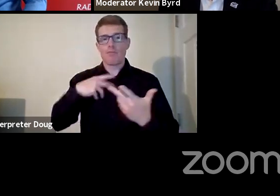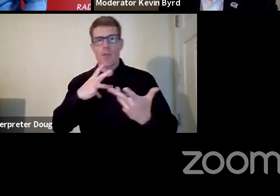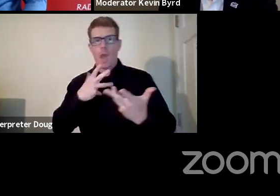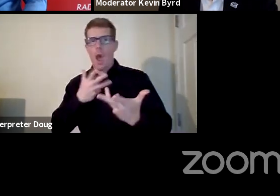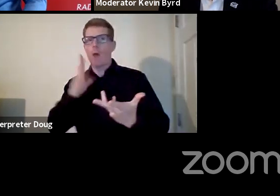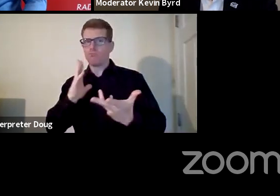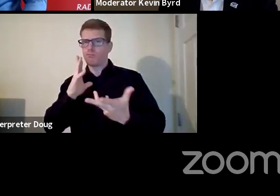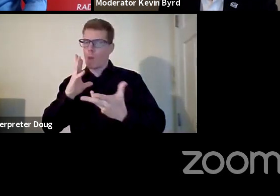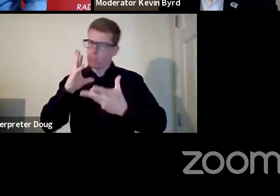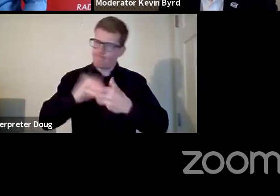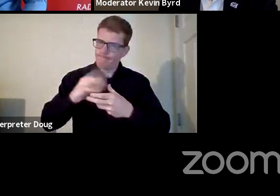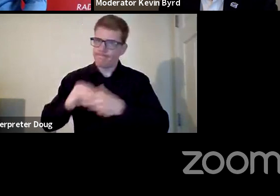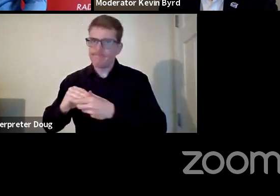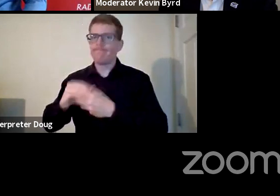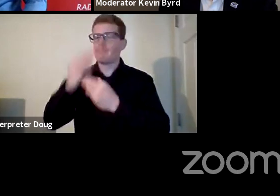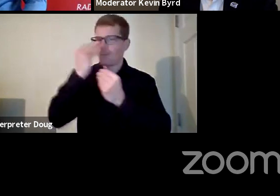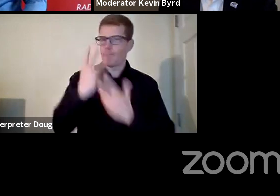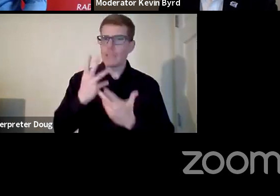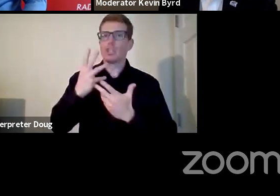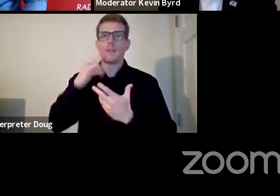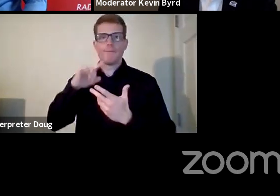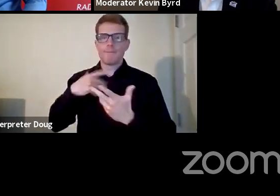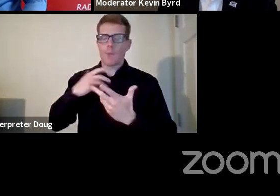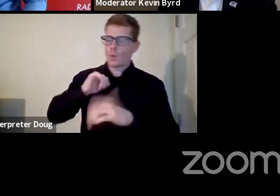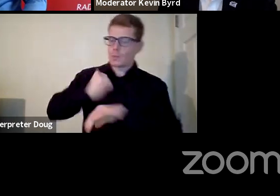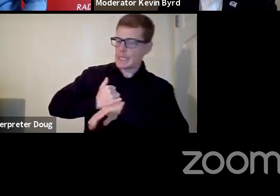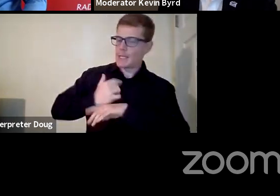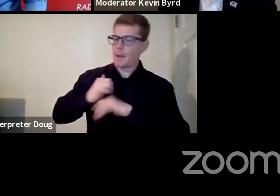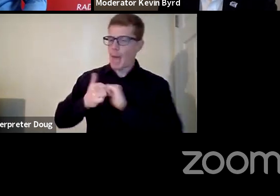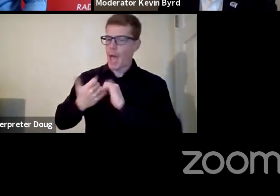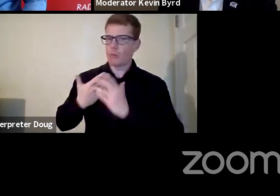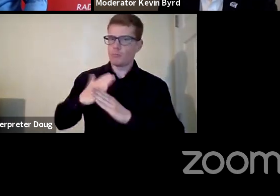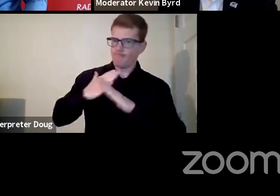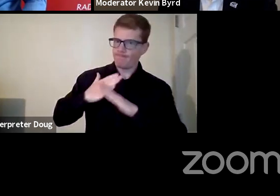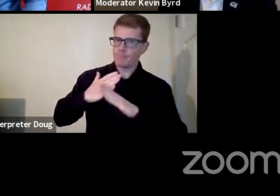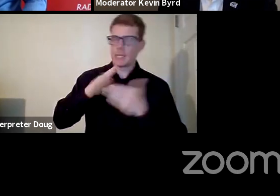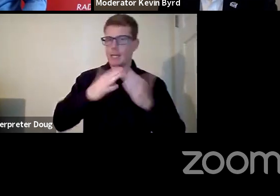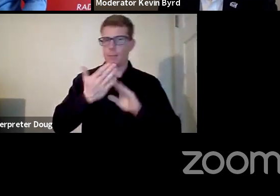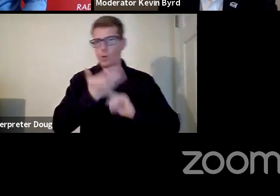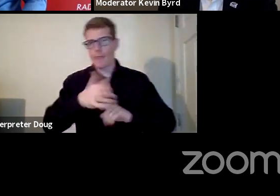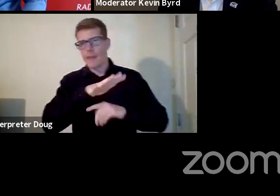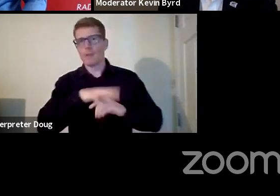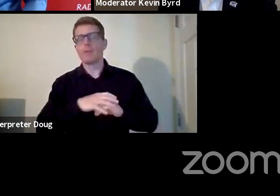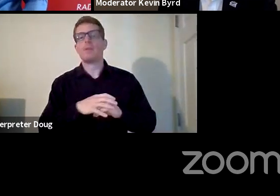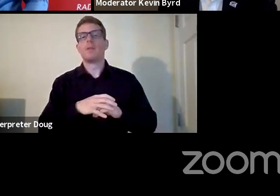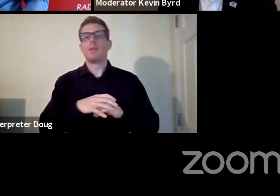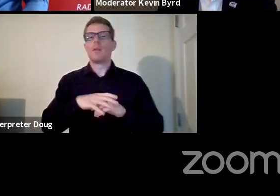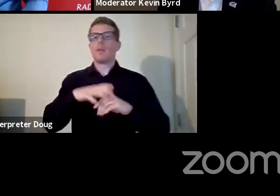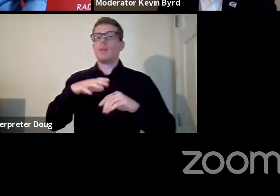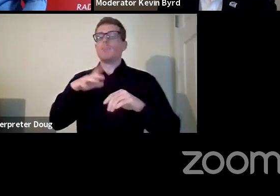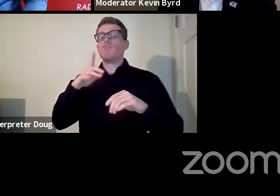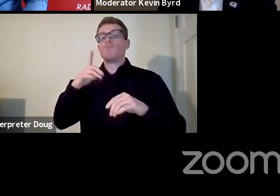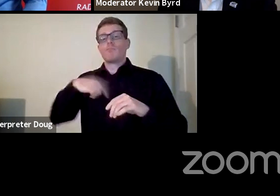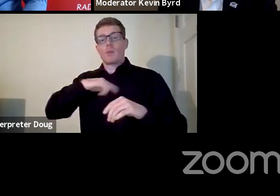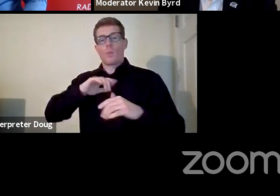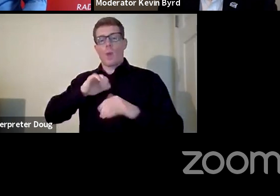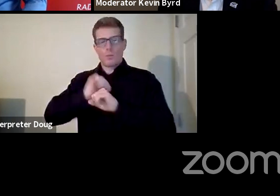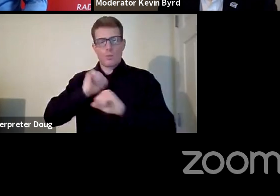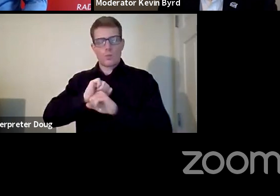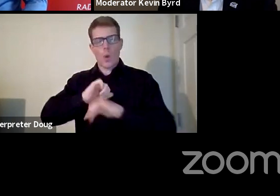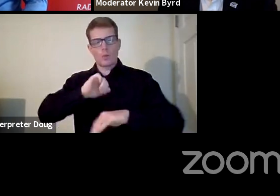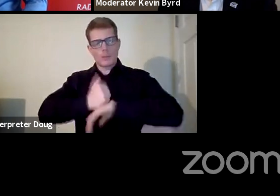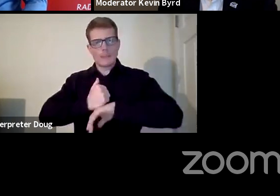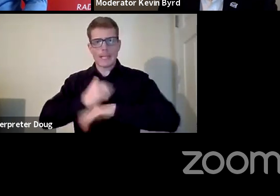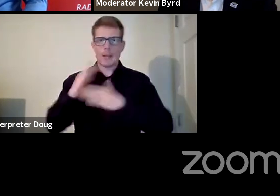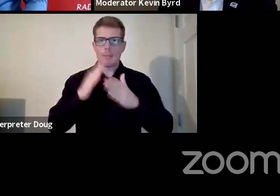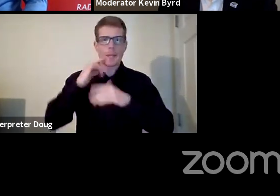for students who are isolated and for quarantine as well. We're working with our faculty and staff